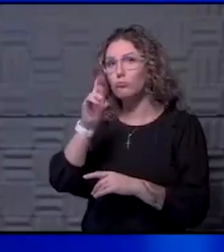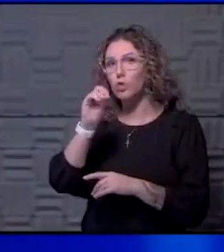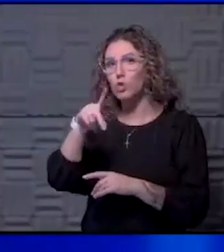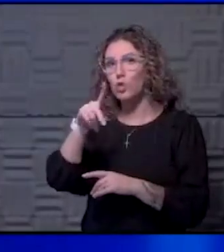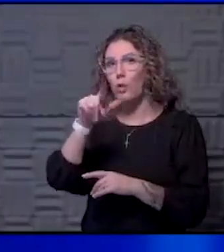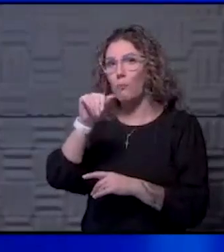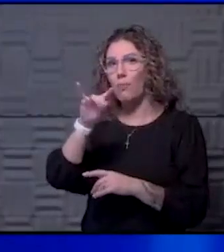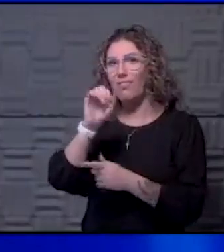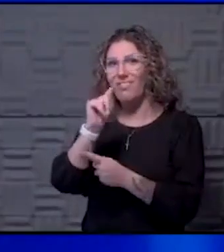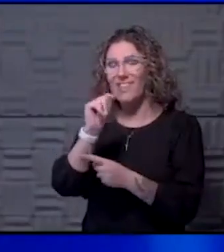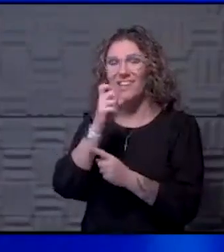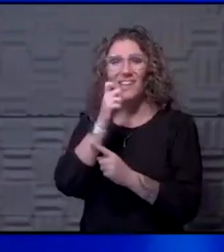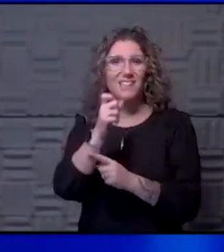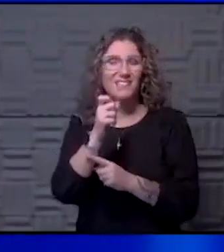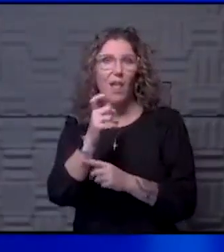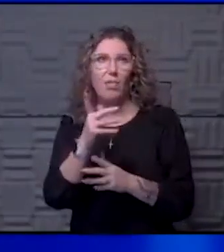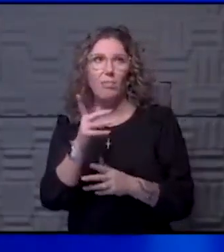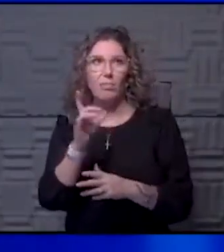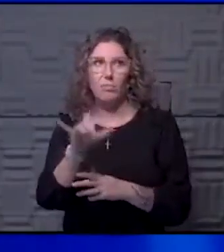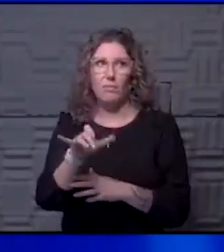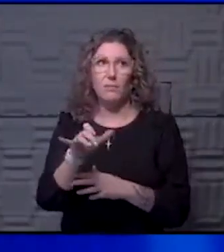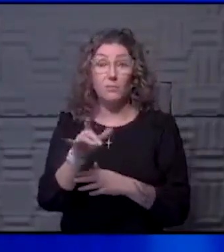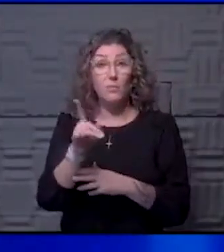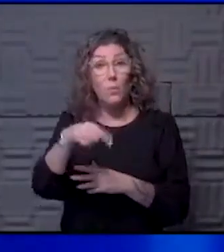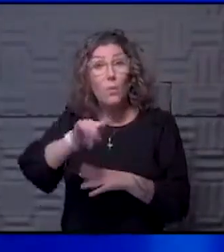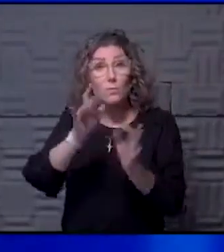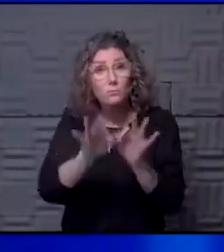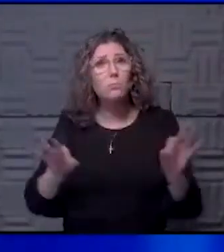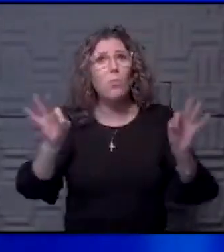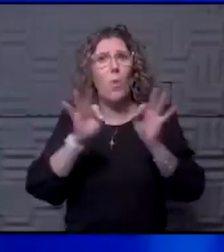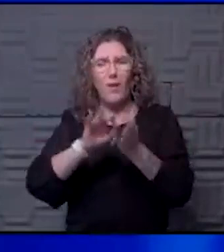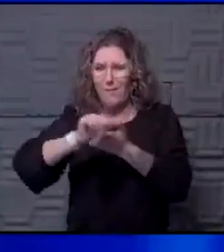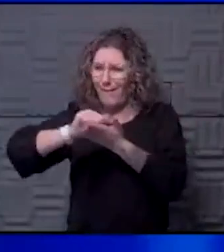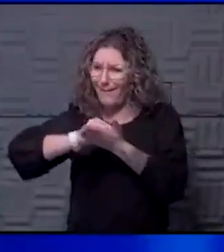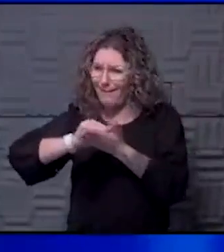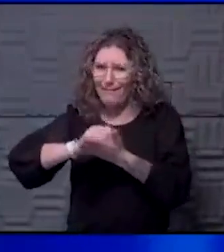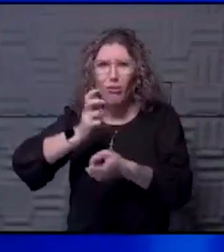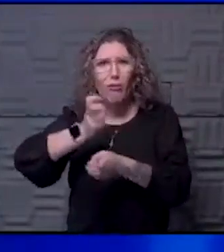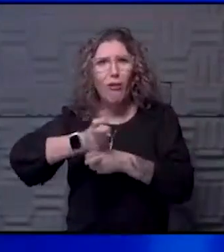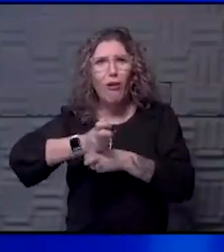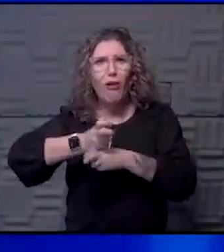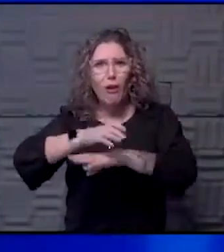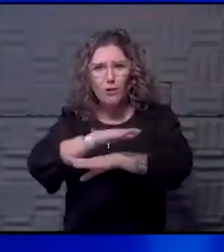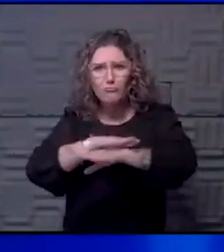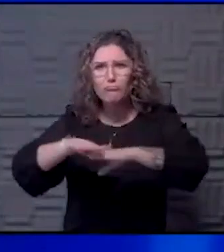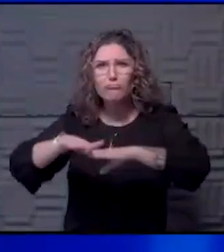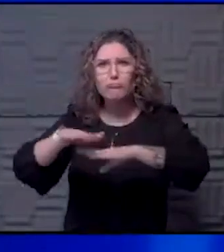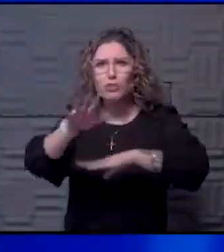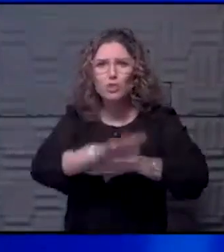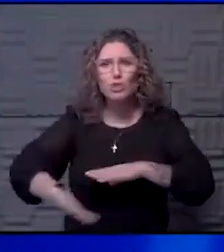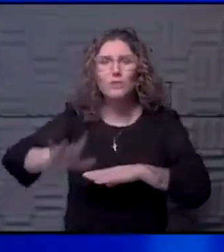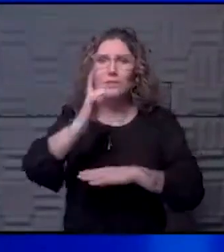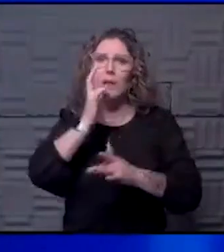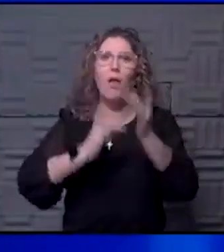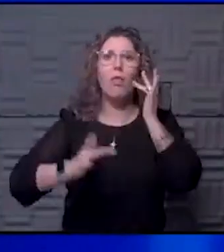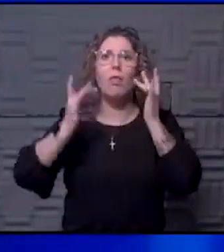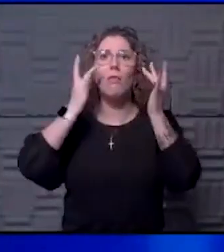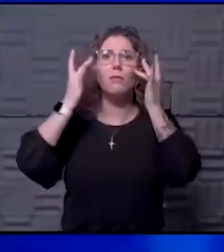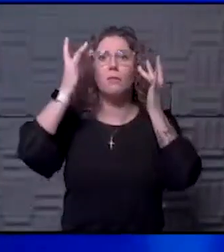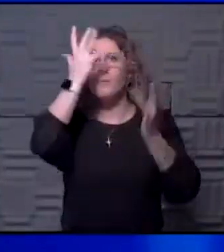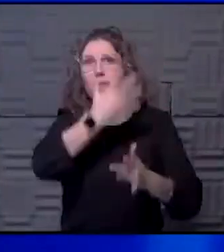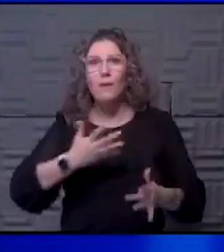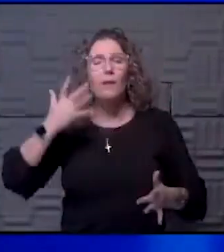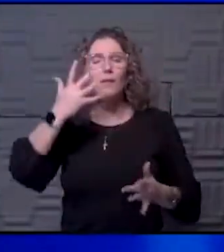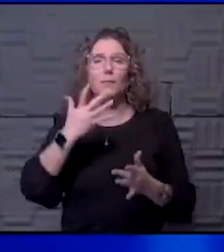that those things are unimportant. You should absolutely clean your hard surfaces and wash your hands and not touch your face. Those are important components here,